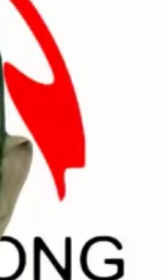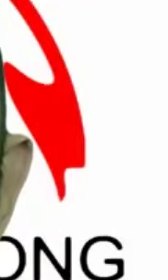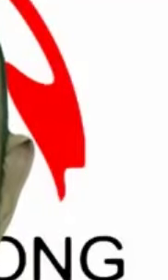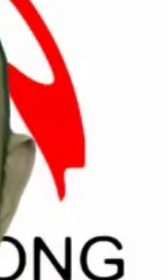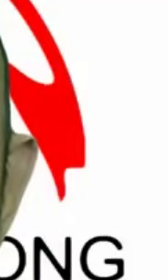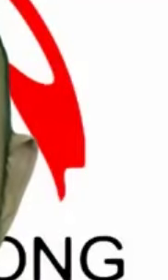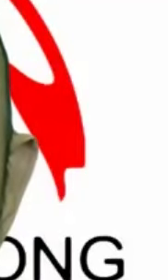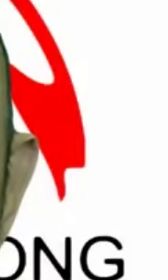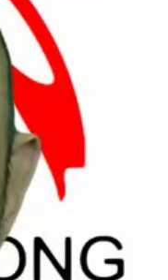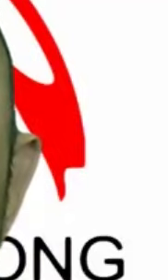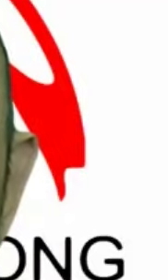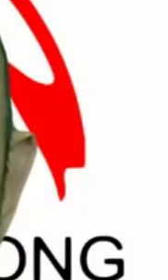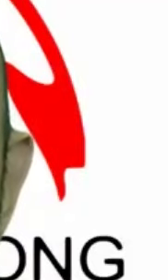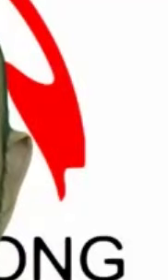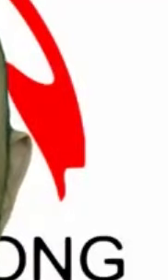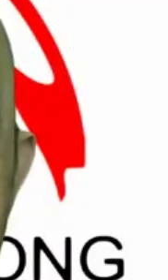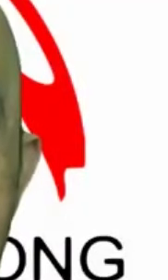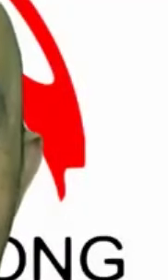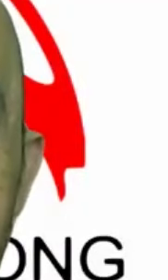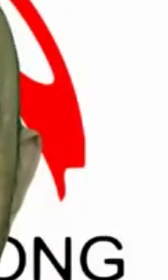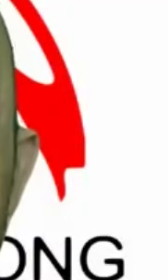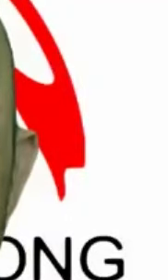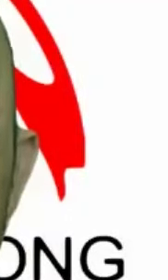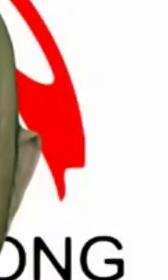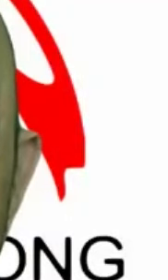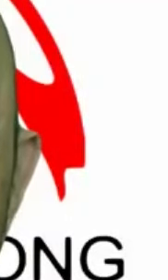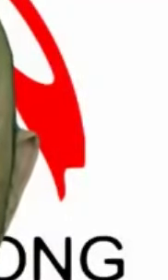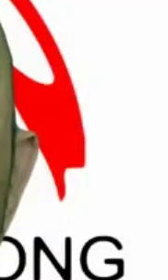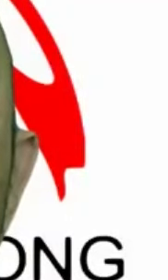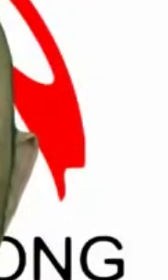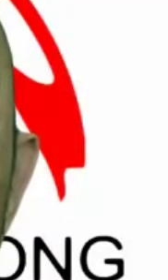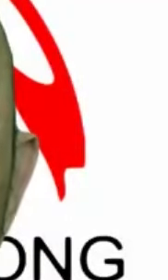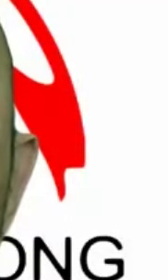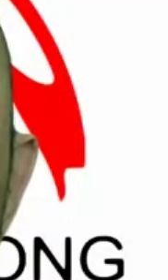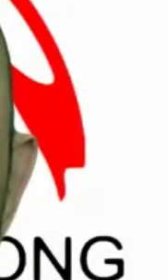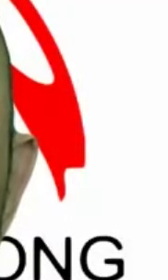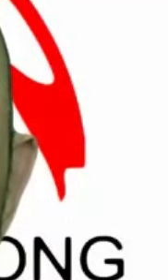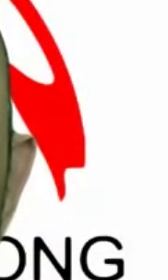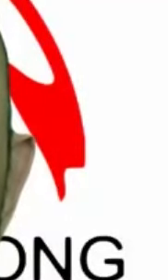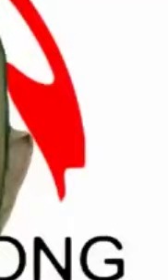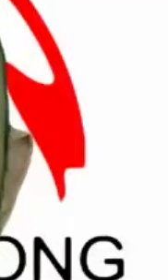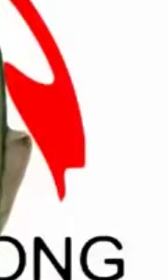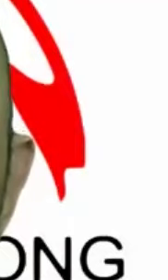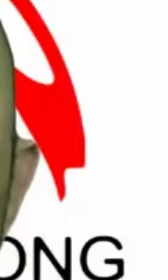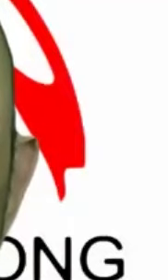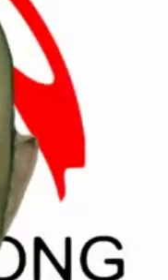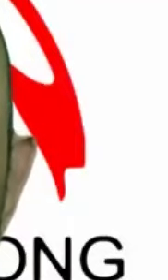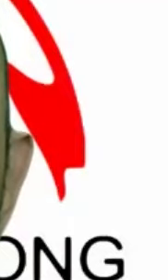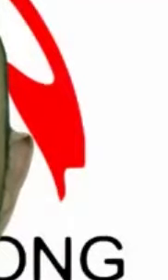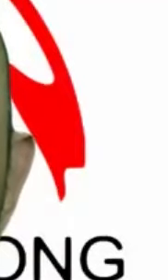happen. It's not nature working against us. It's us working against